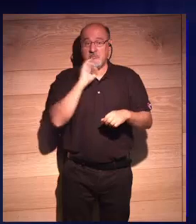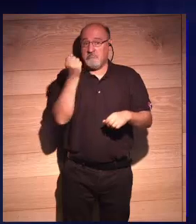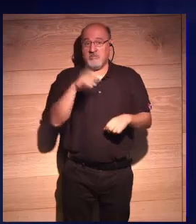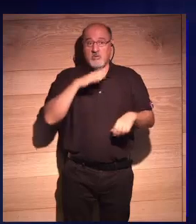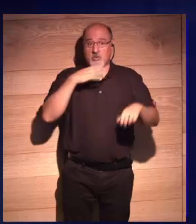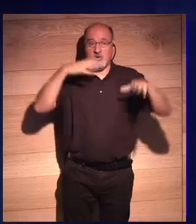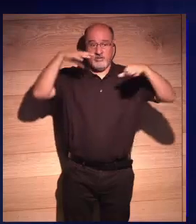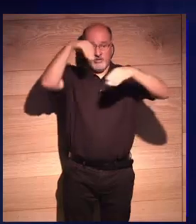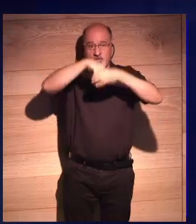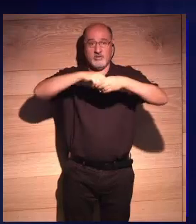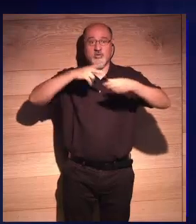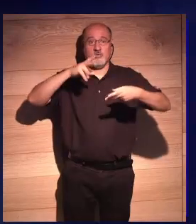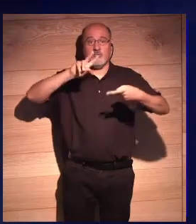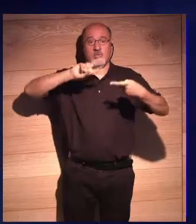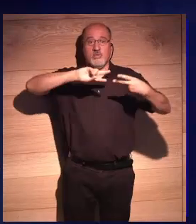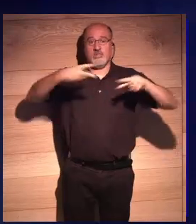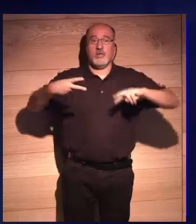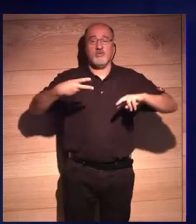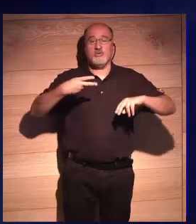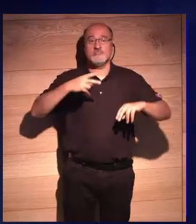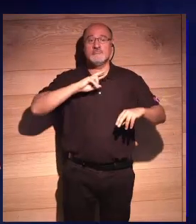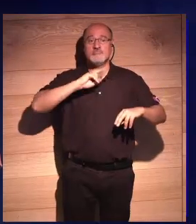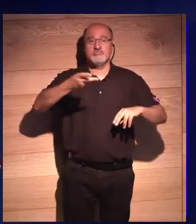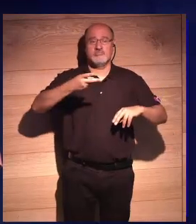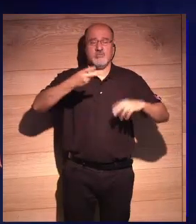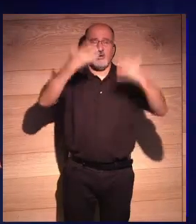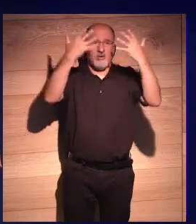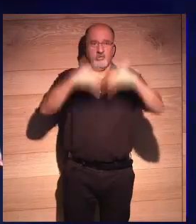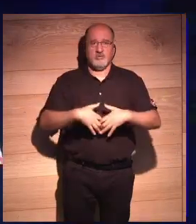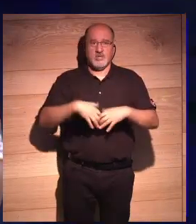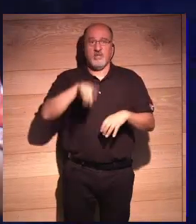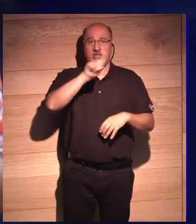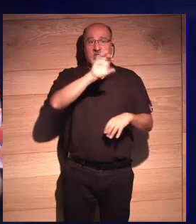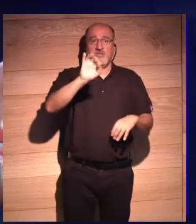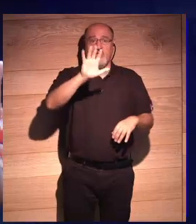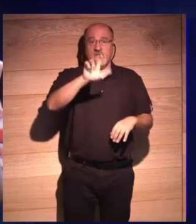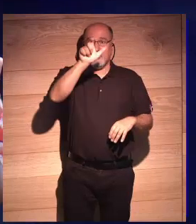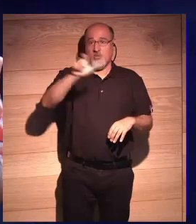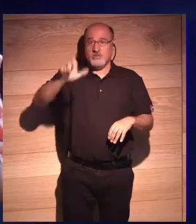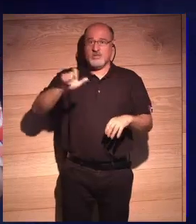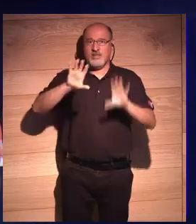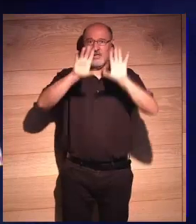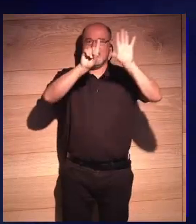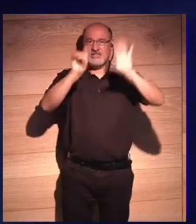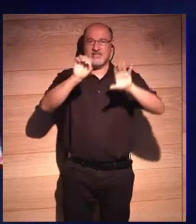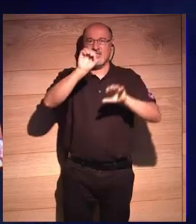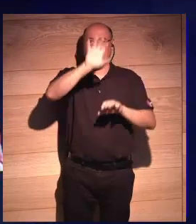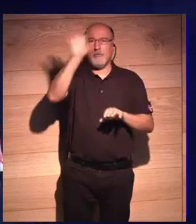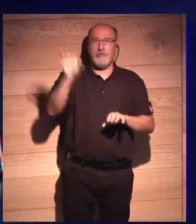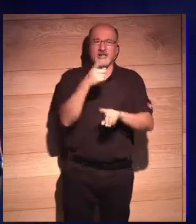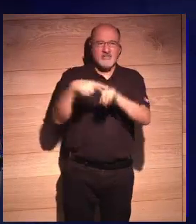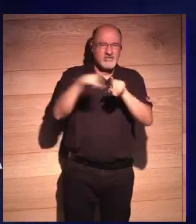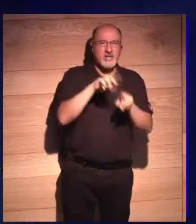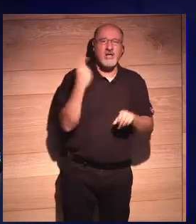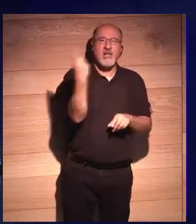universal, the language barrier does not exist anymore because the automatic translator is translating on real time what I'm being told.